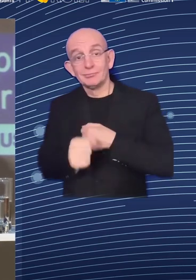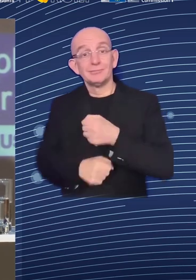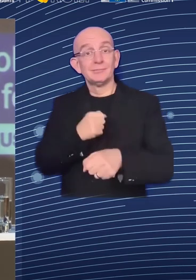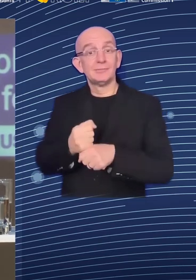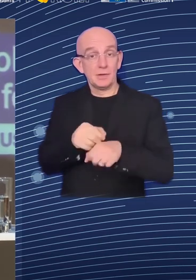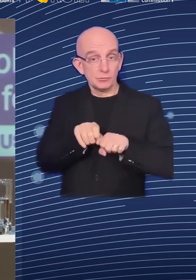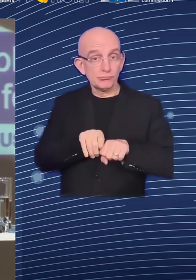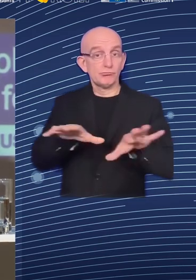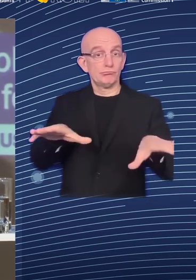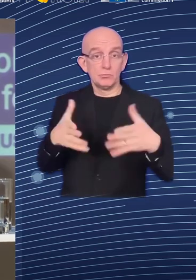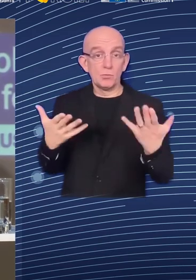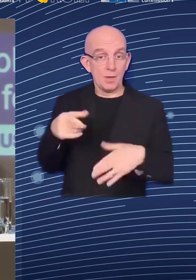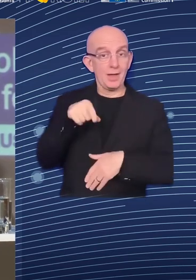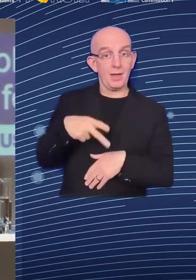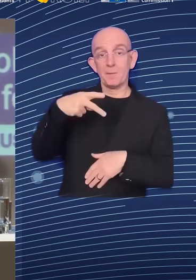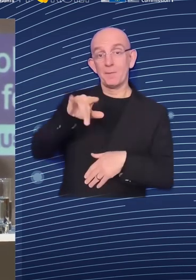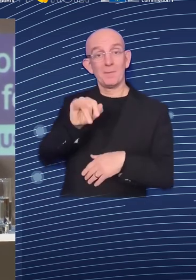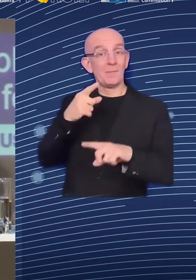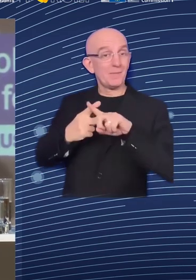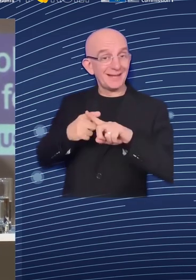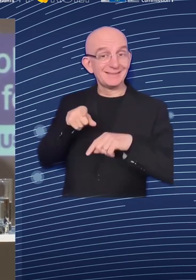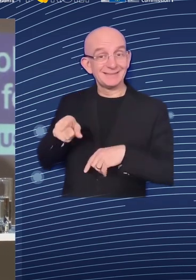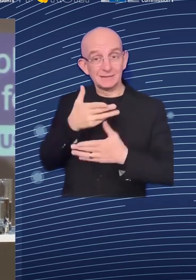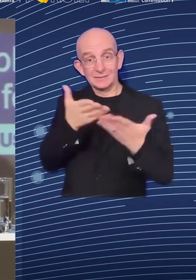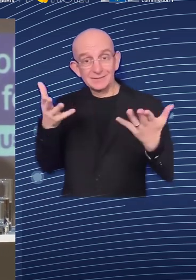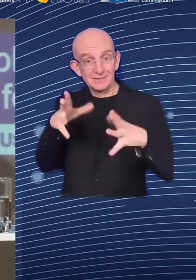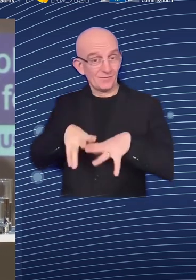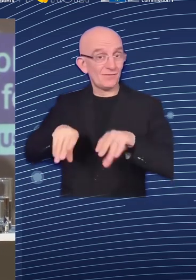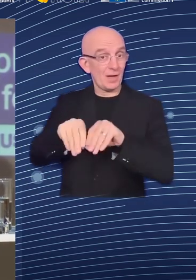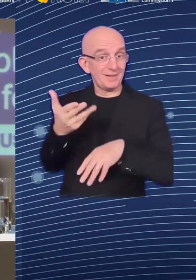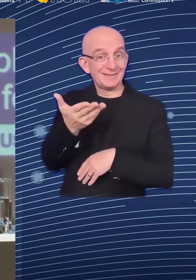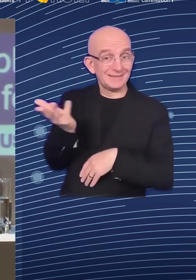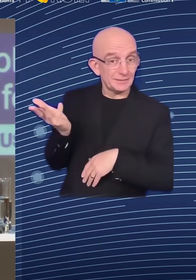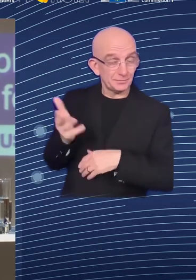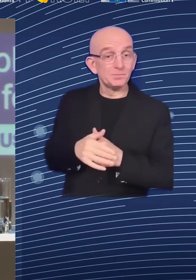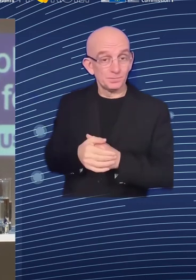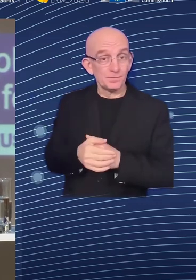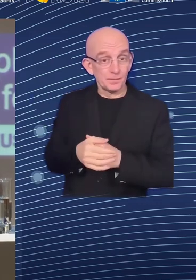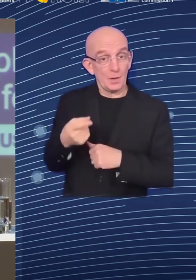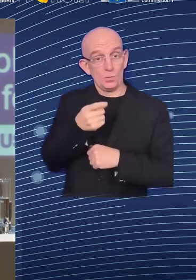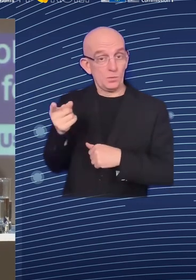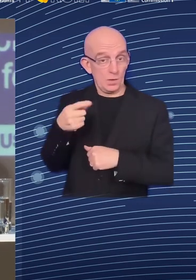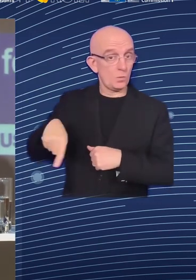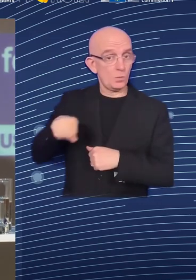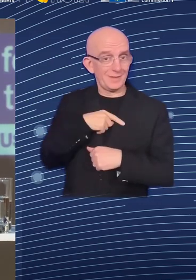to develop digital inclusion, often they are using the fact that the people is parents